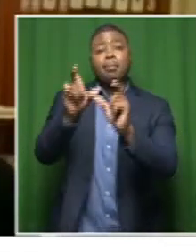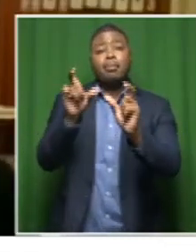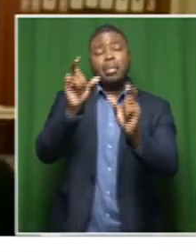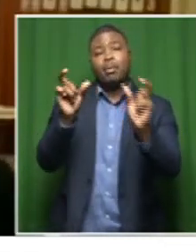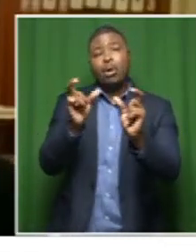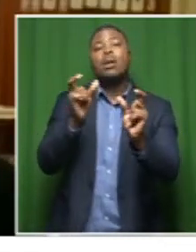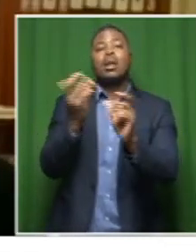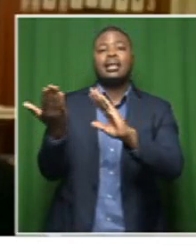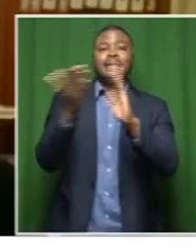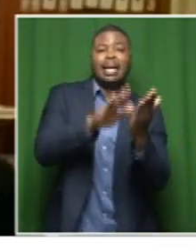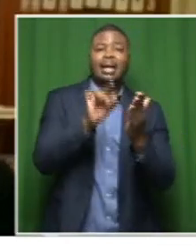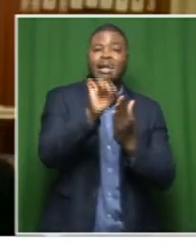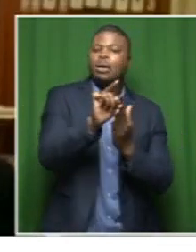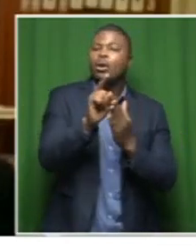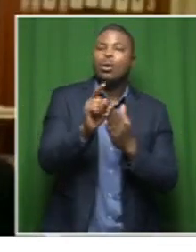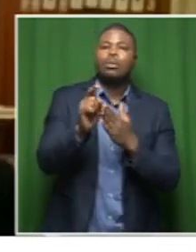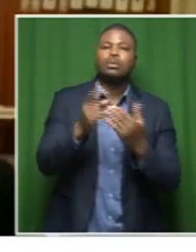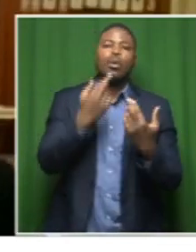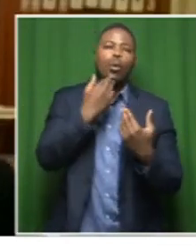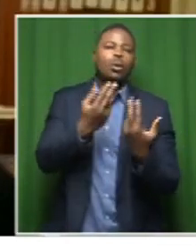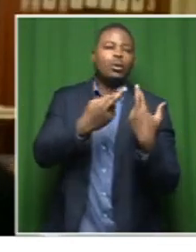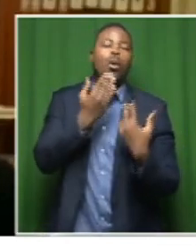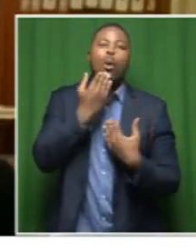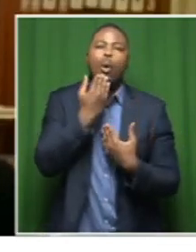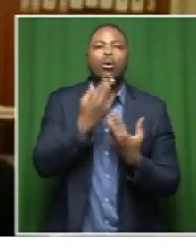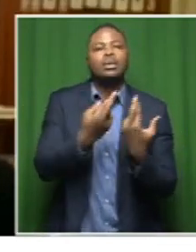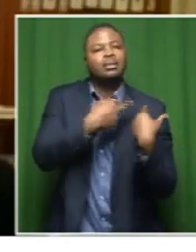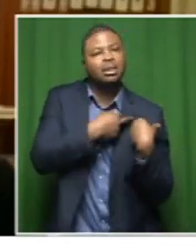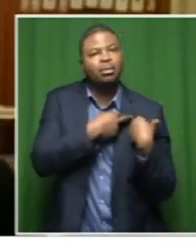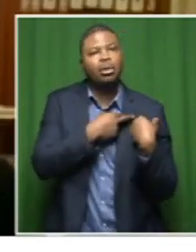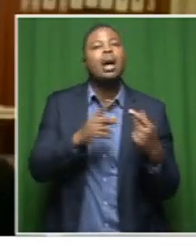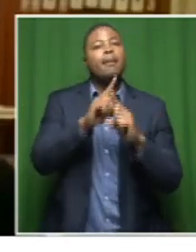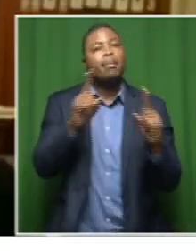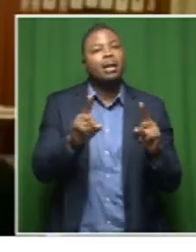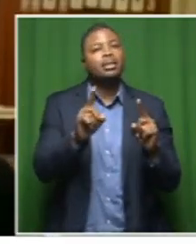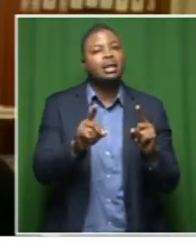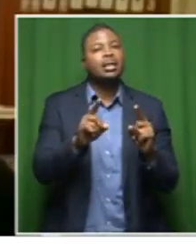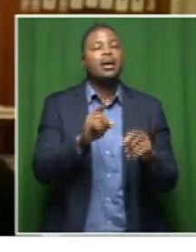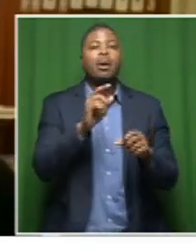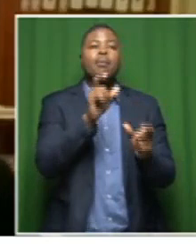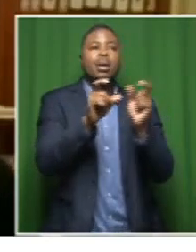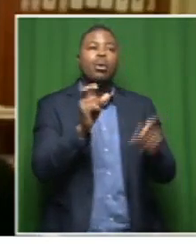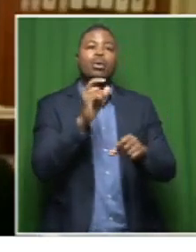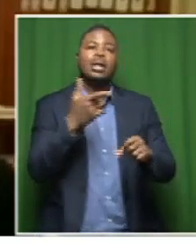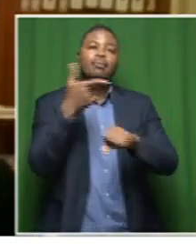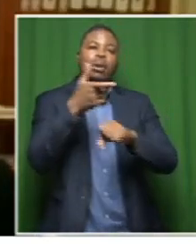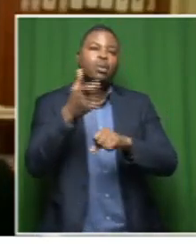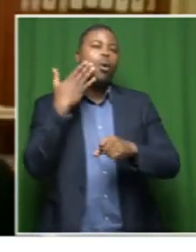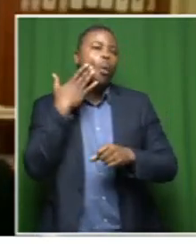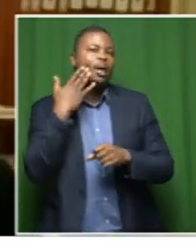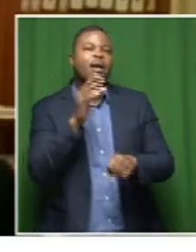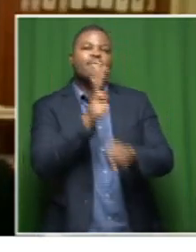know, SERI represents 3 of the families that are included in those earlier 10 deaths because who were killed by the police on the 13th of August. But beyond that, even in the